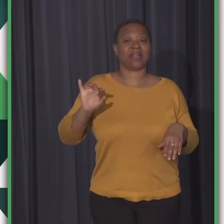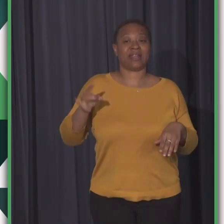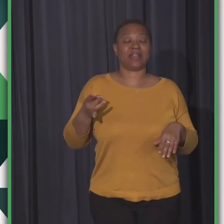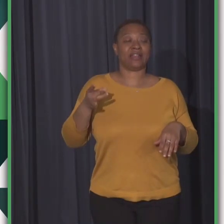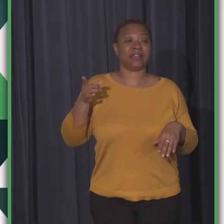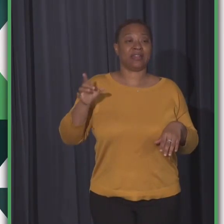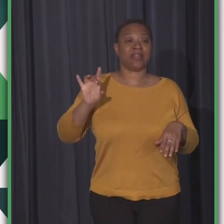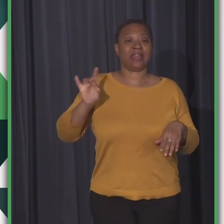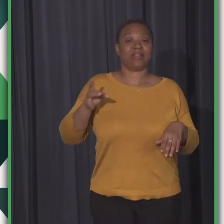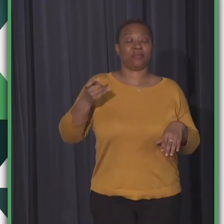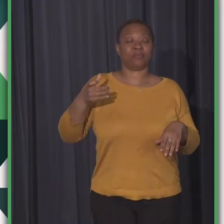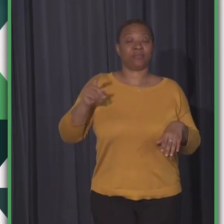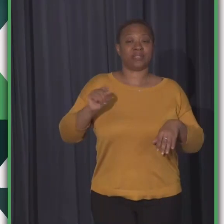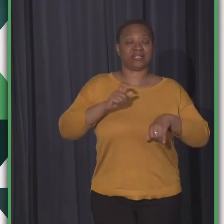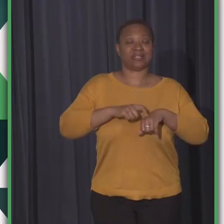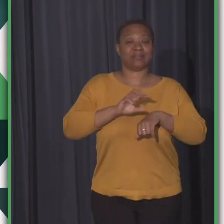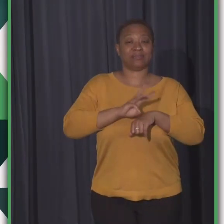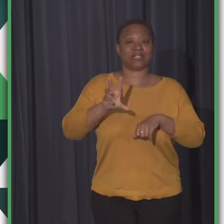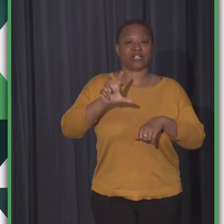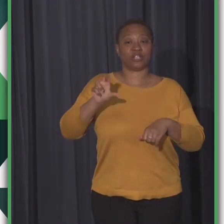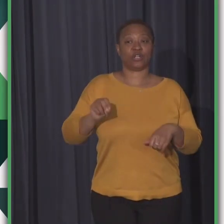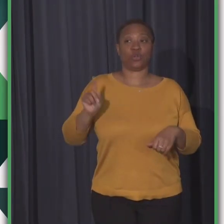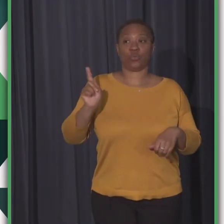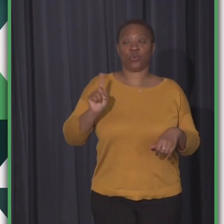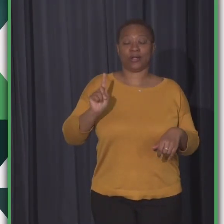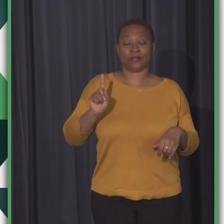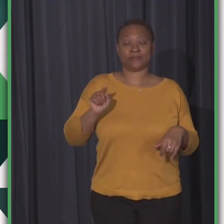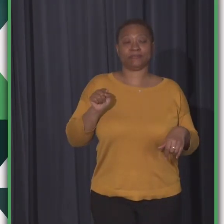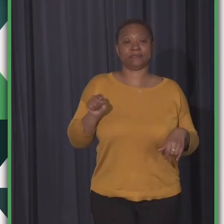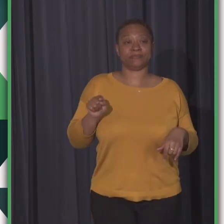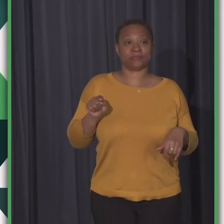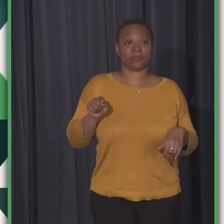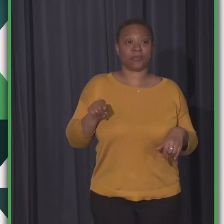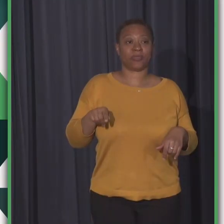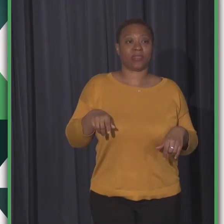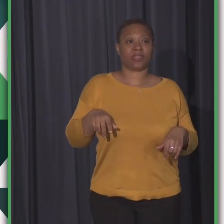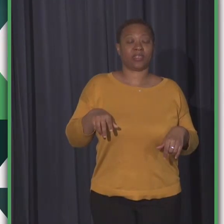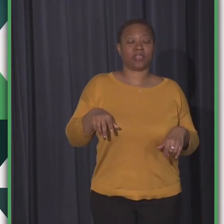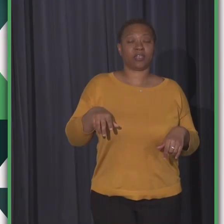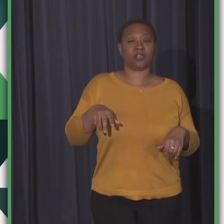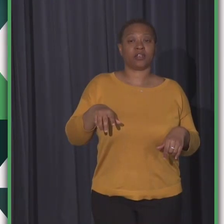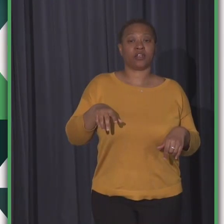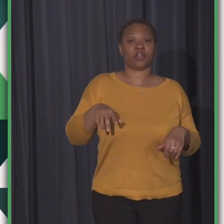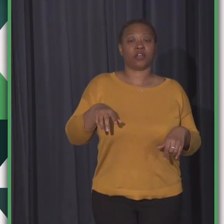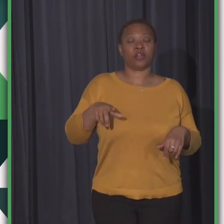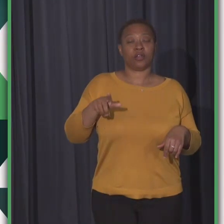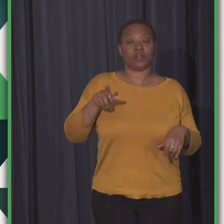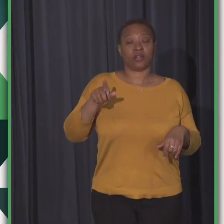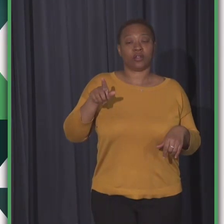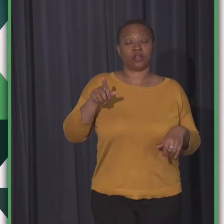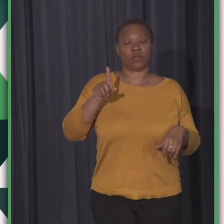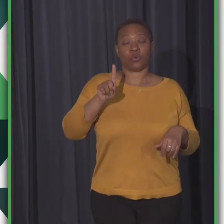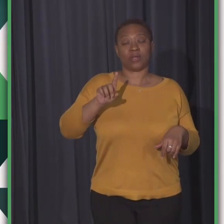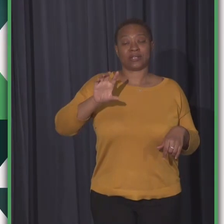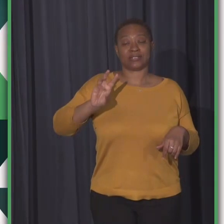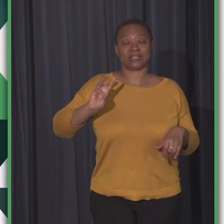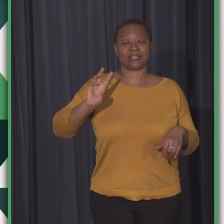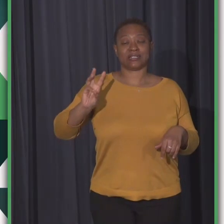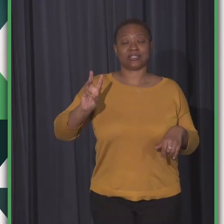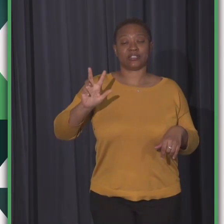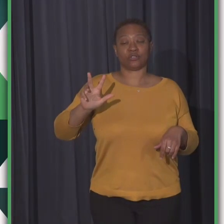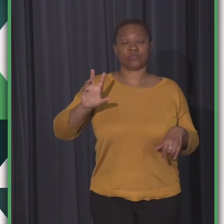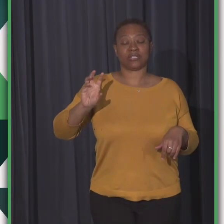8th Precinct at 6:30 p.m. The location is at the Crowell Recreation Center, which is